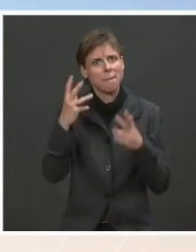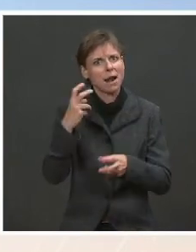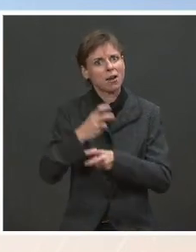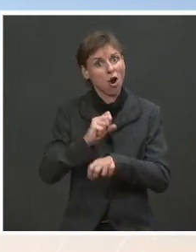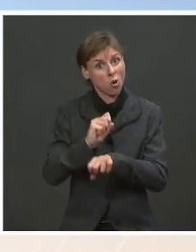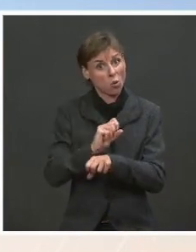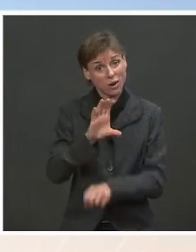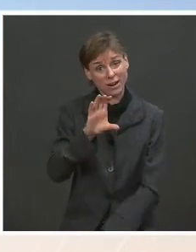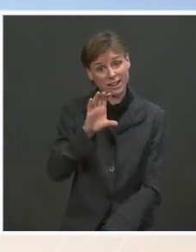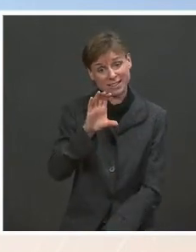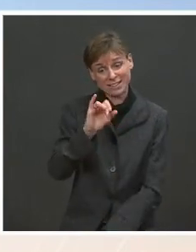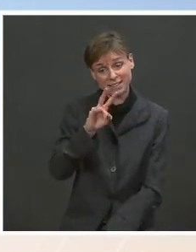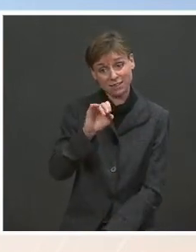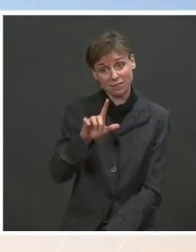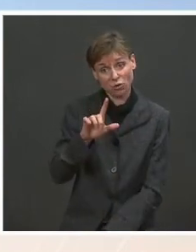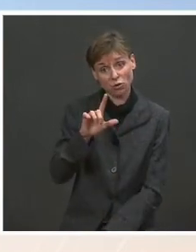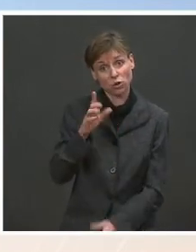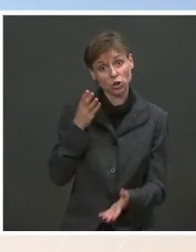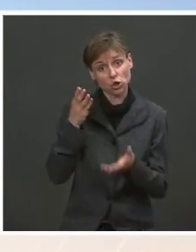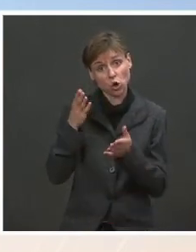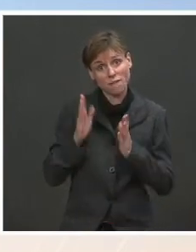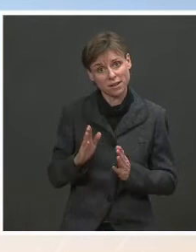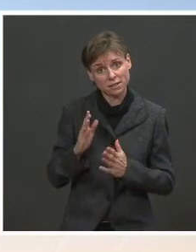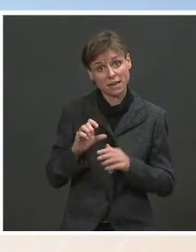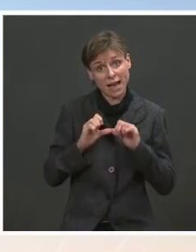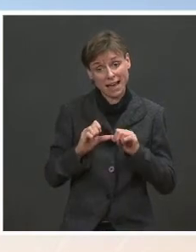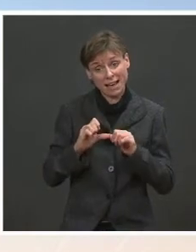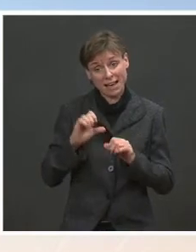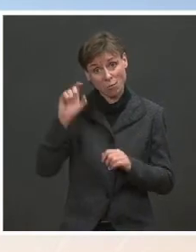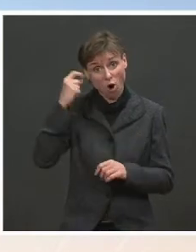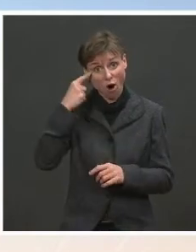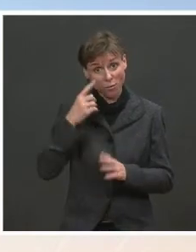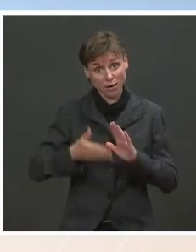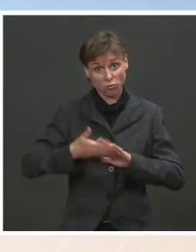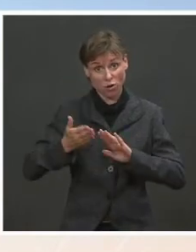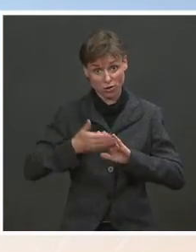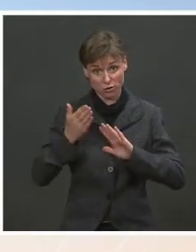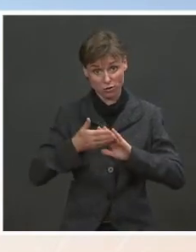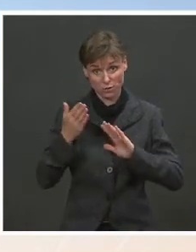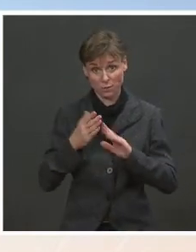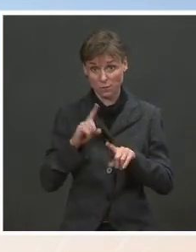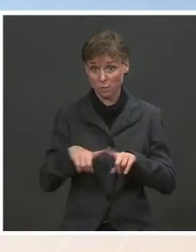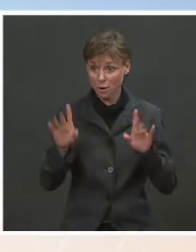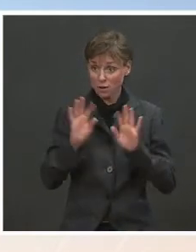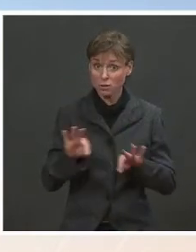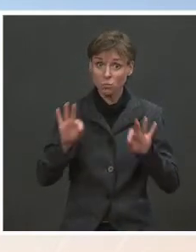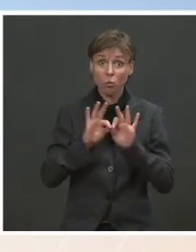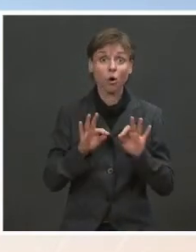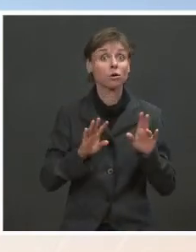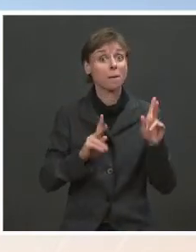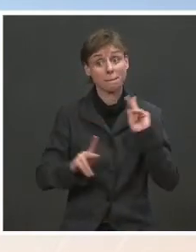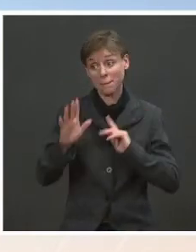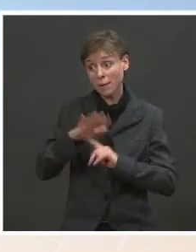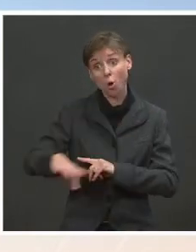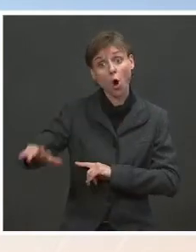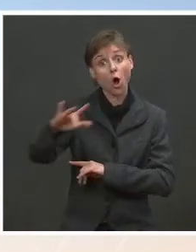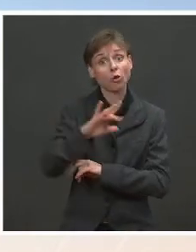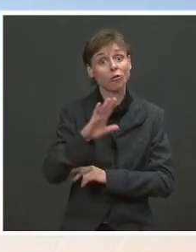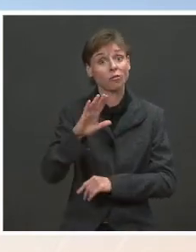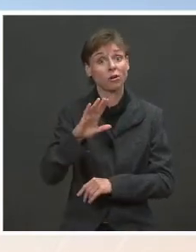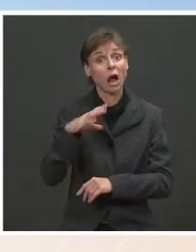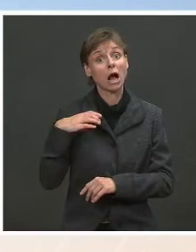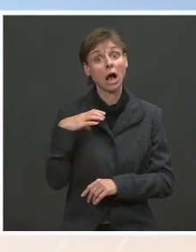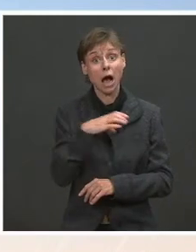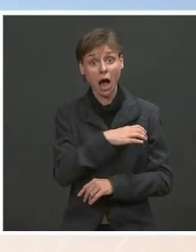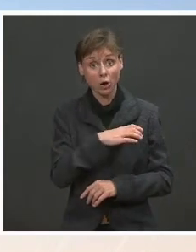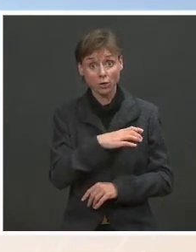who keep government functioning. But it's important for people in this country, members of Congress, other countries to understand what